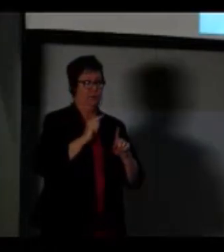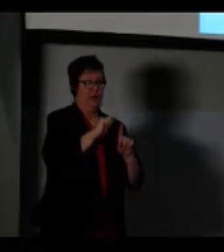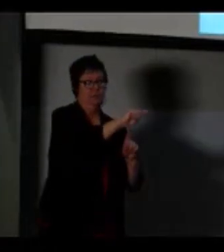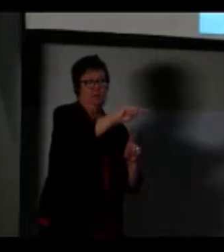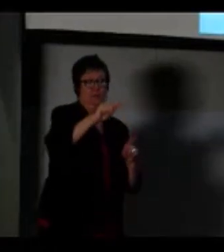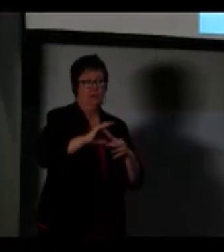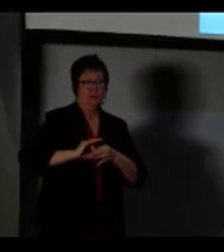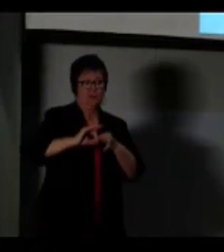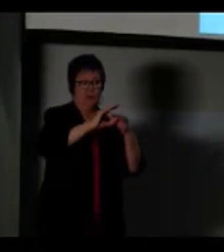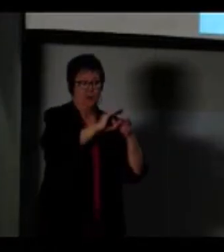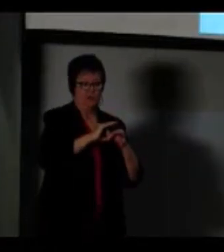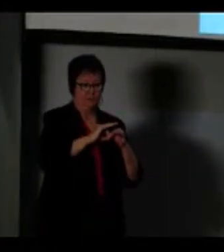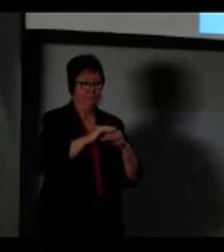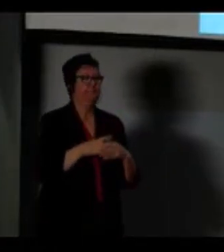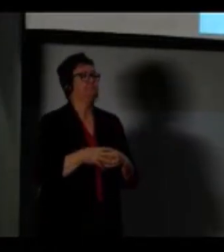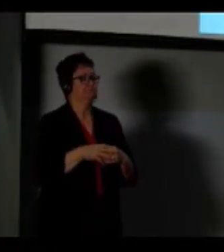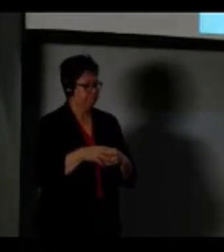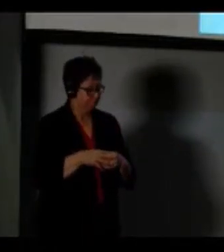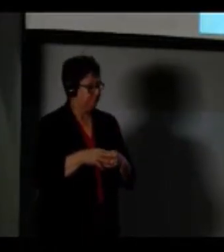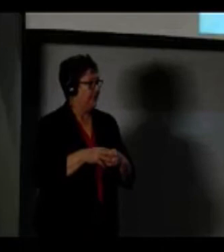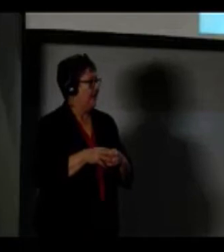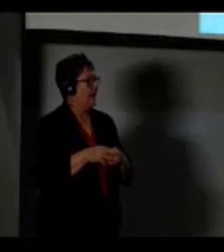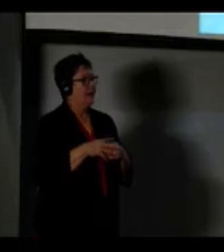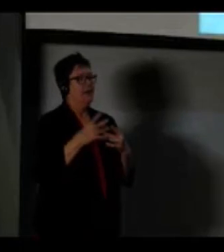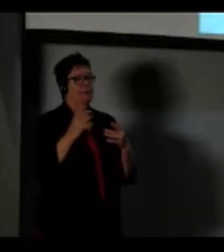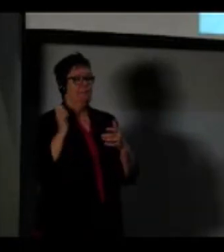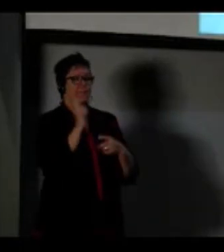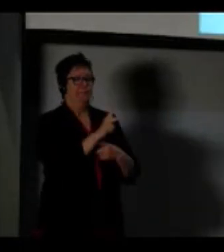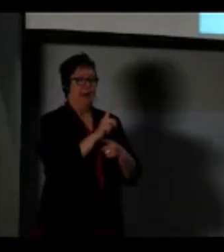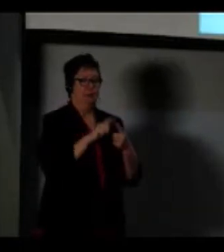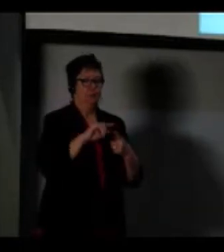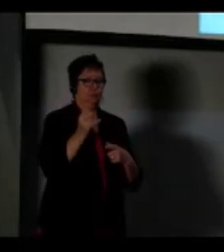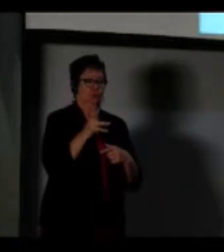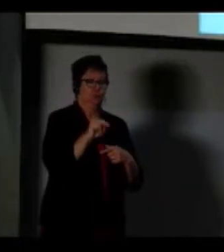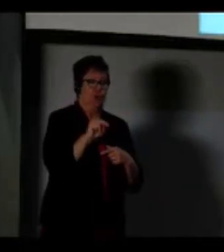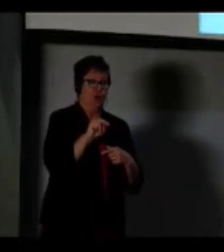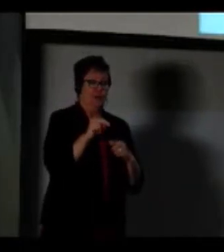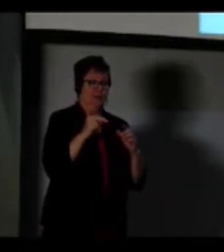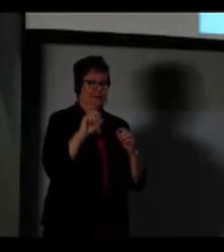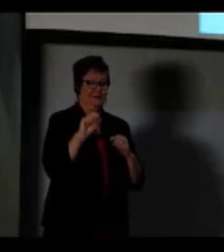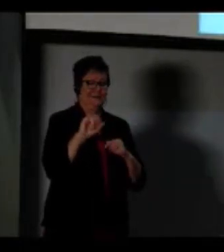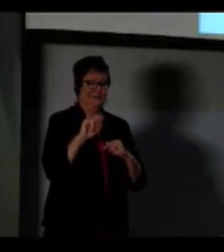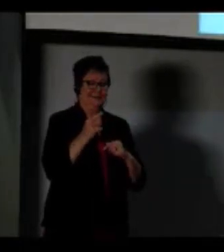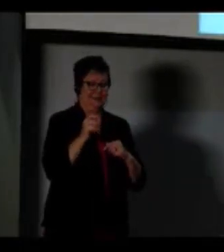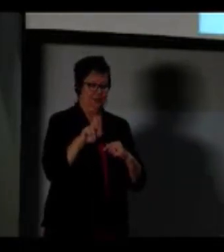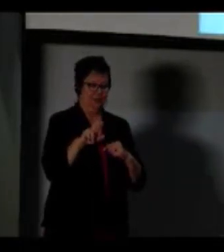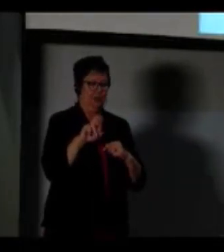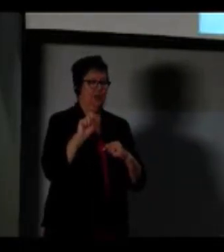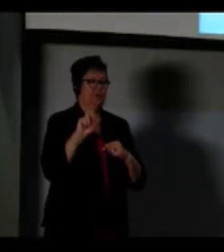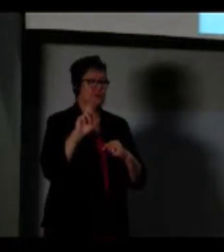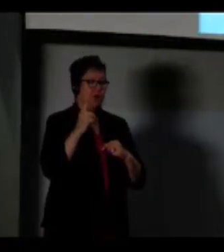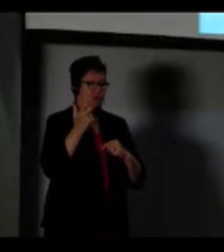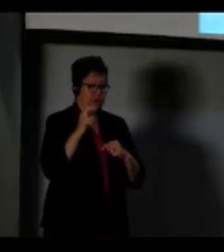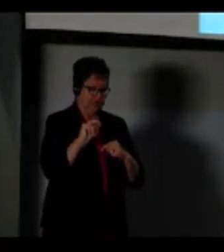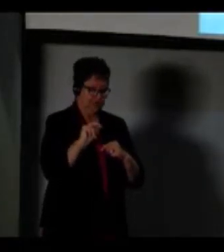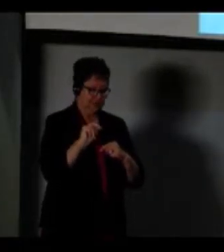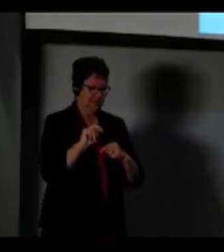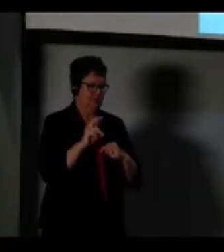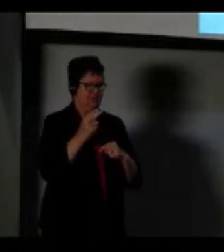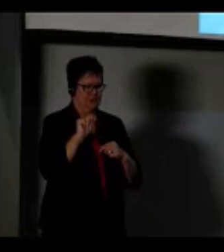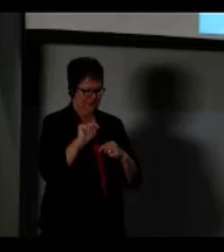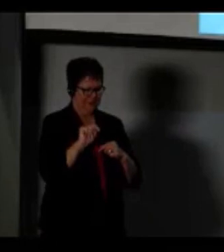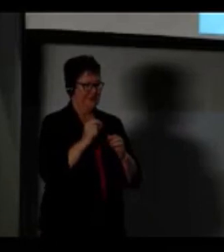So just to close the loop on our John Singer Sargent painting, this is the same page with the